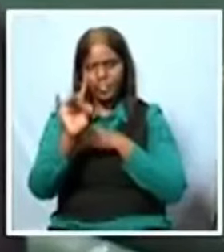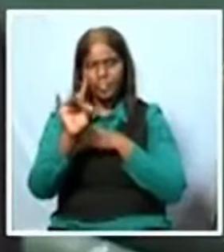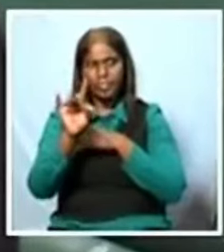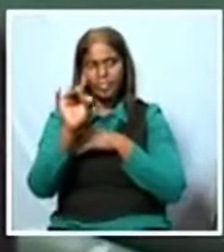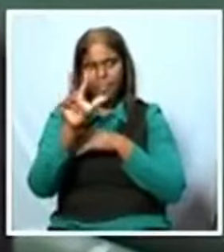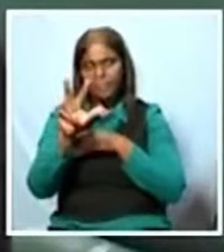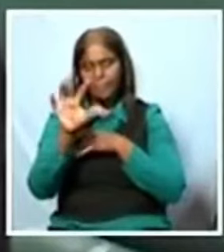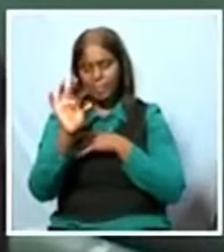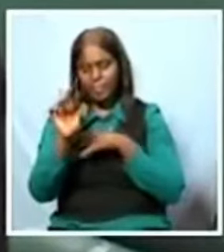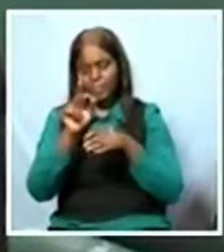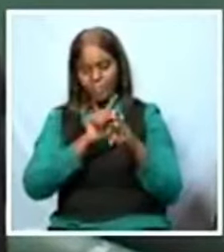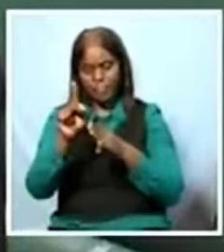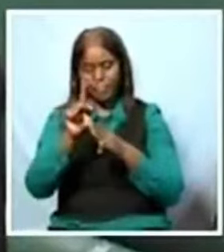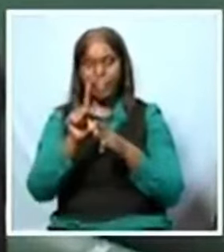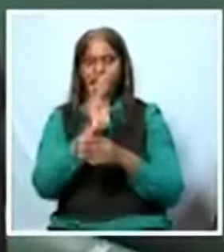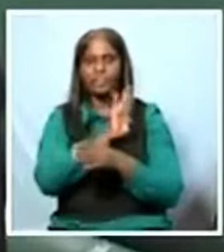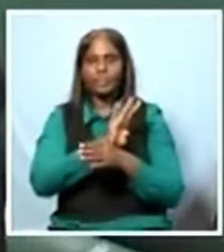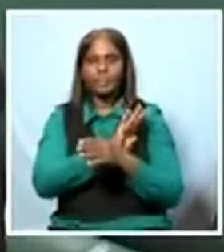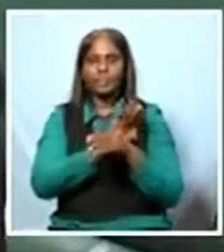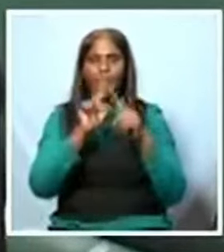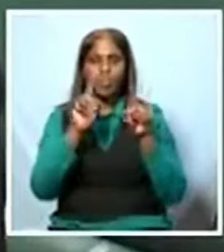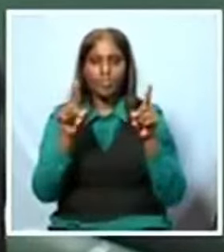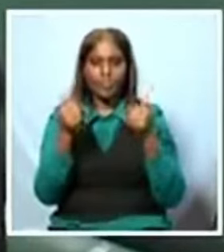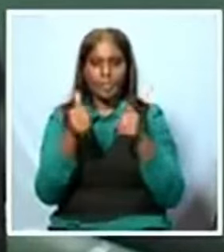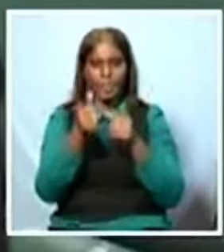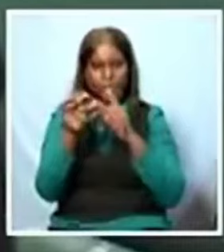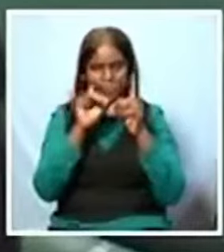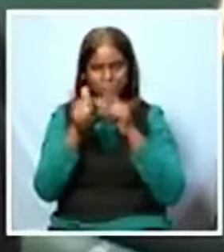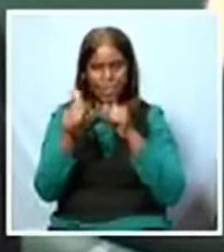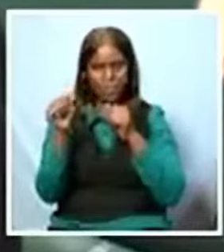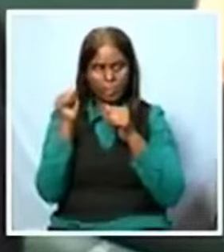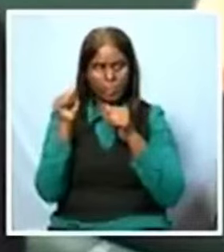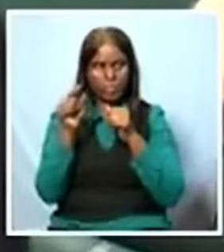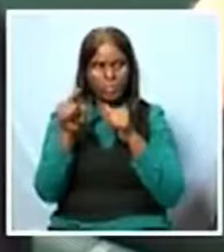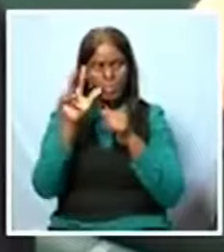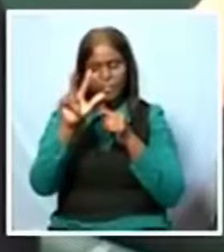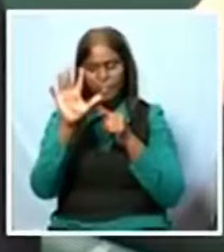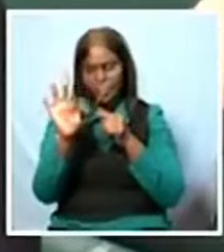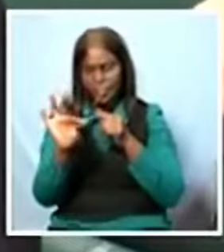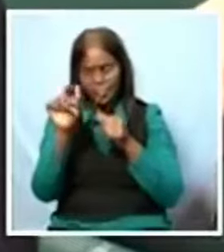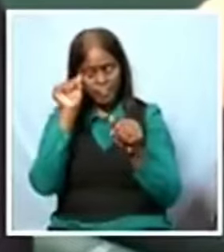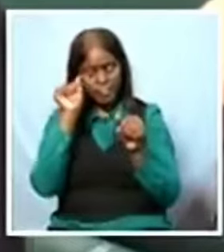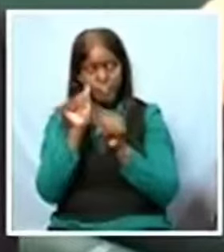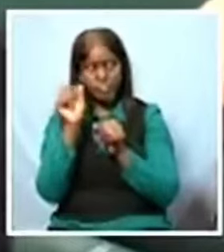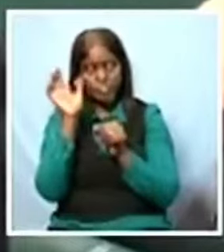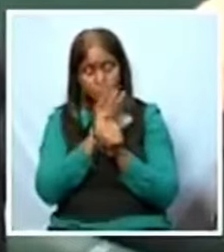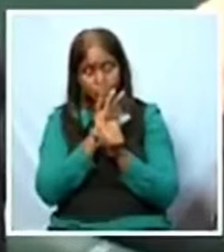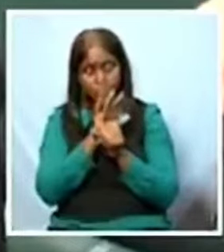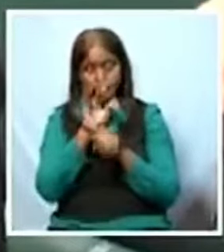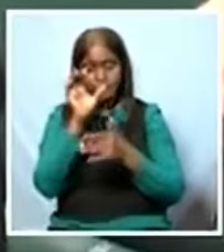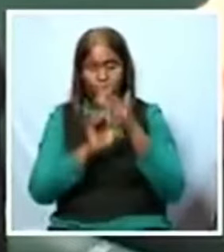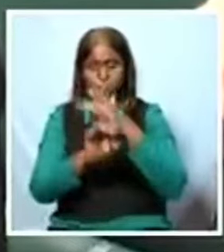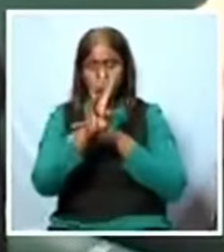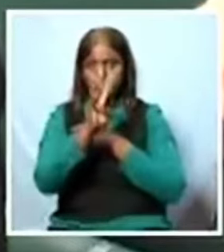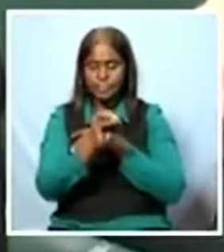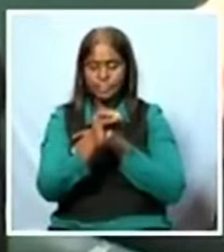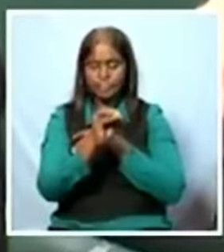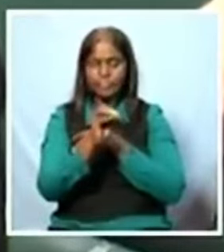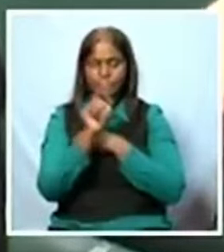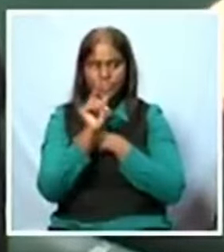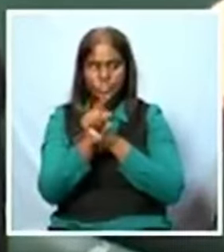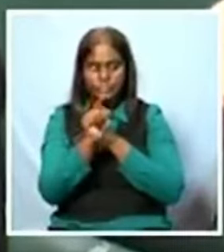Clause 39, professional misconduct. Any debate, any objection? Clause 39 is agreed to. Clause 40, initiation